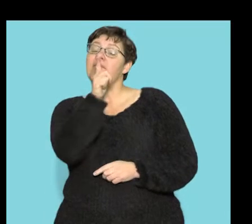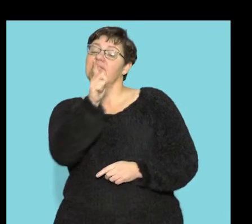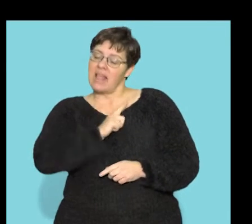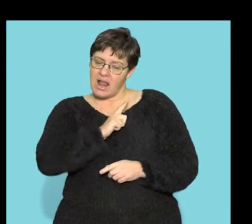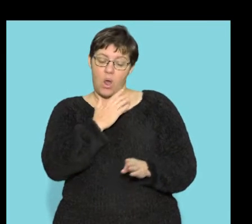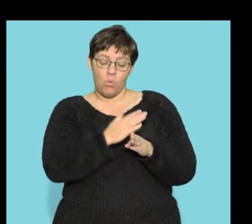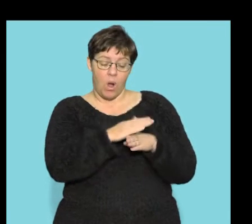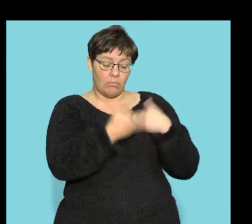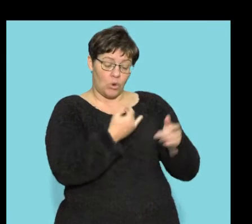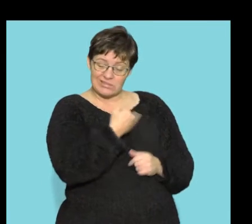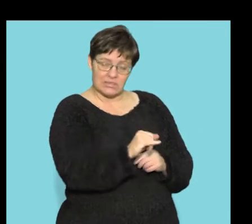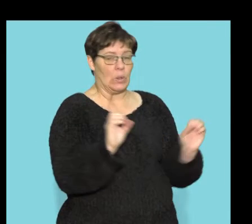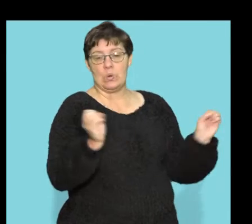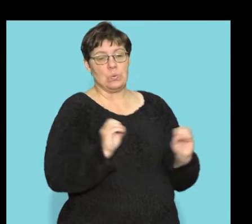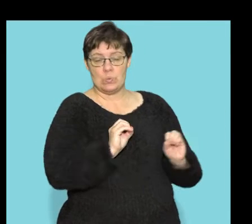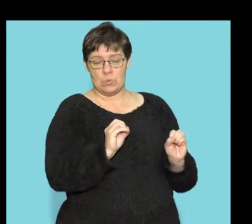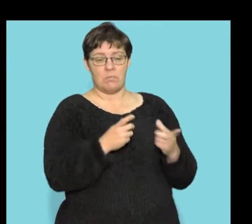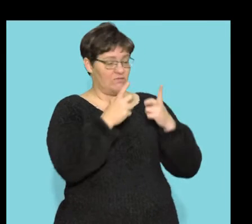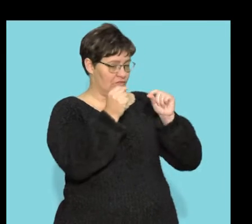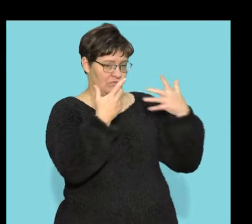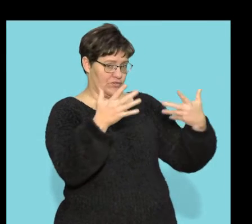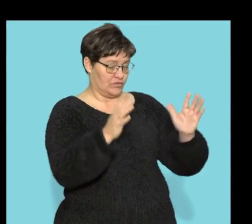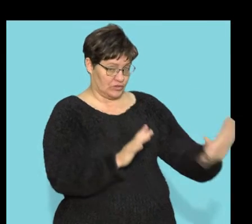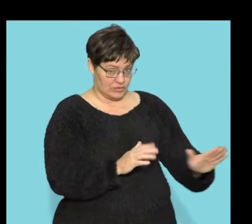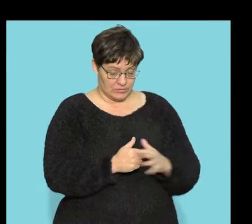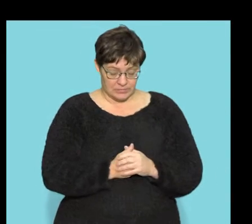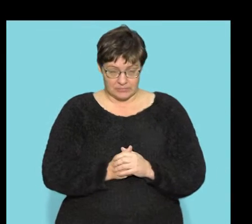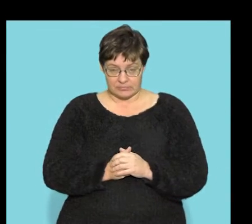work in process at the end of the year. All right.